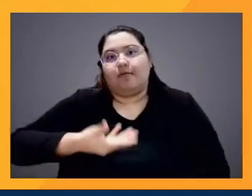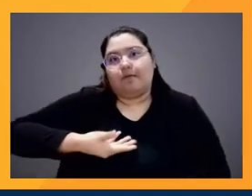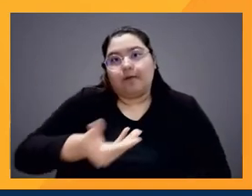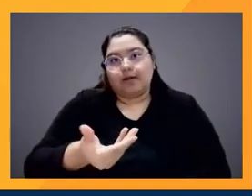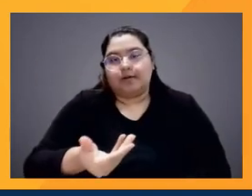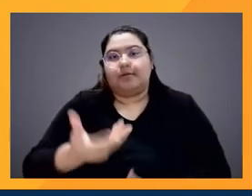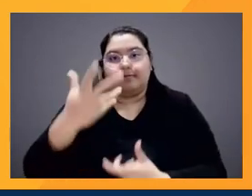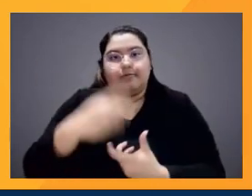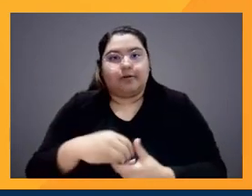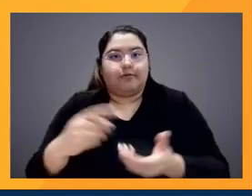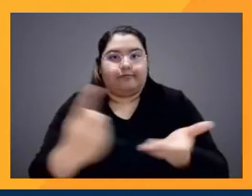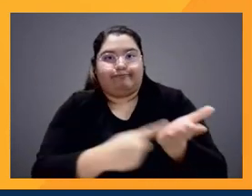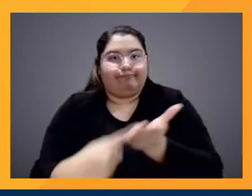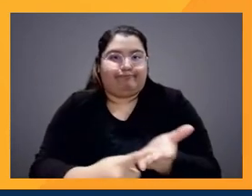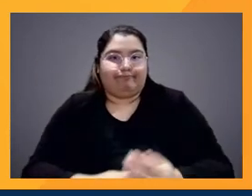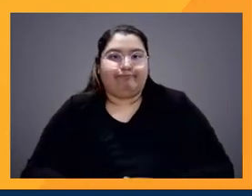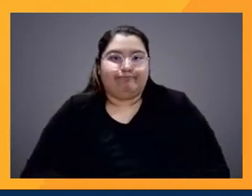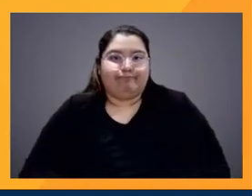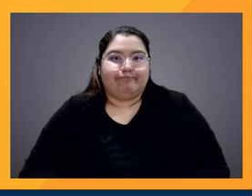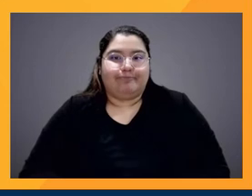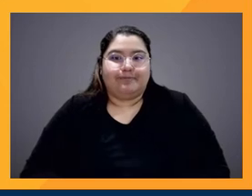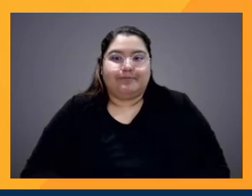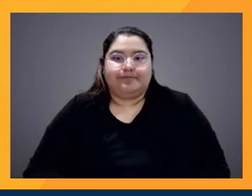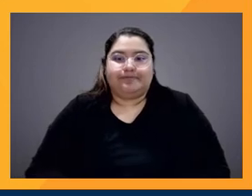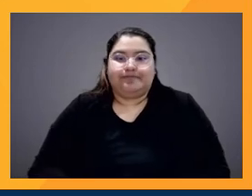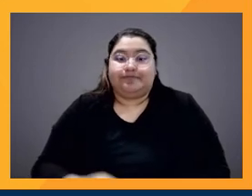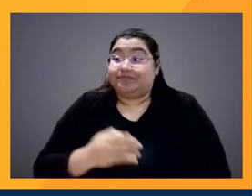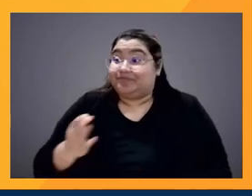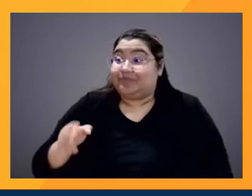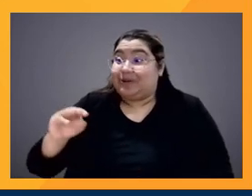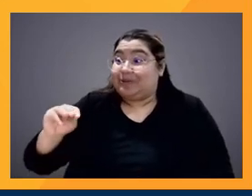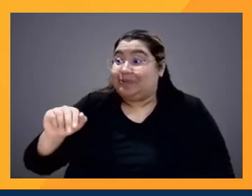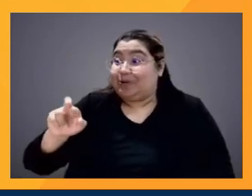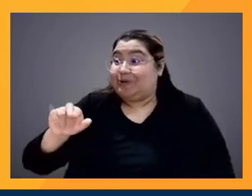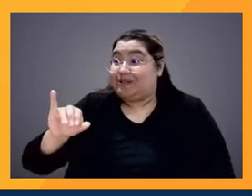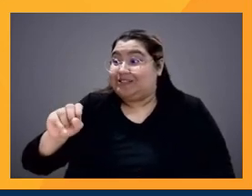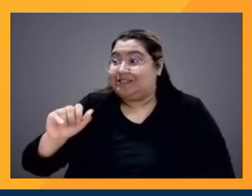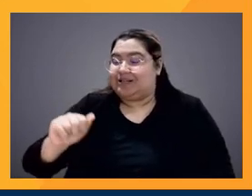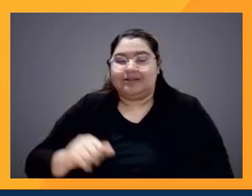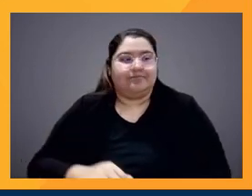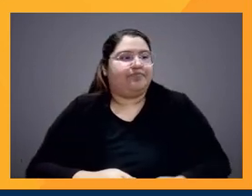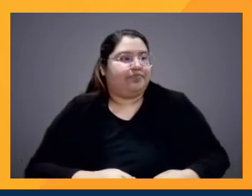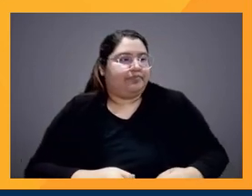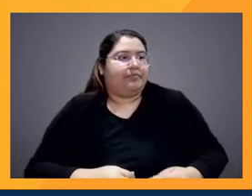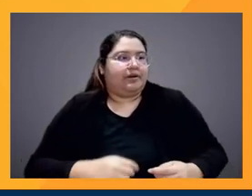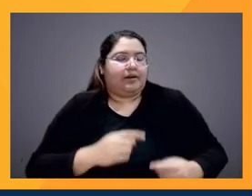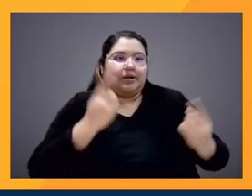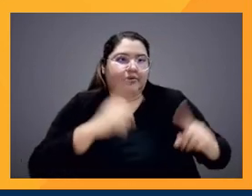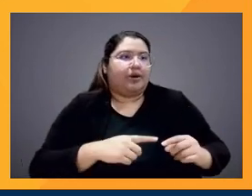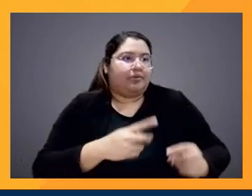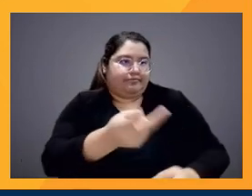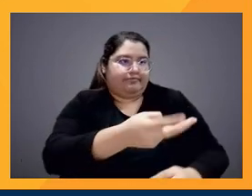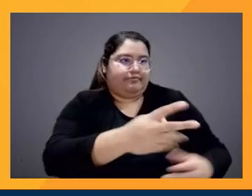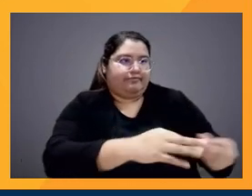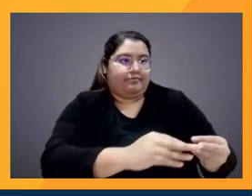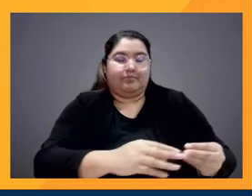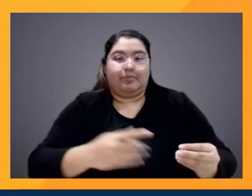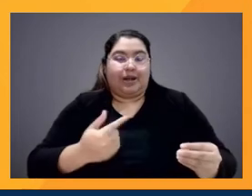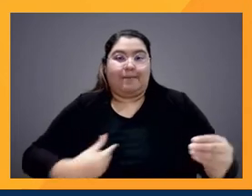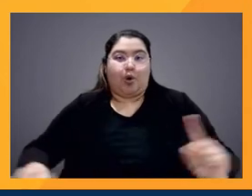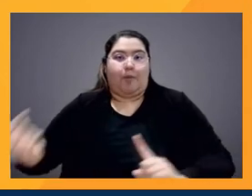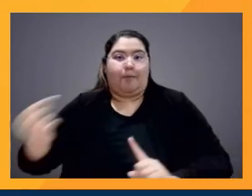policymakers have an opportunity to also seize the moment and transform a lot of these issues that impact our communities very deeply. So that's really what I